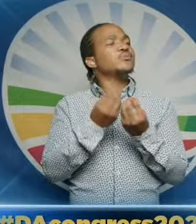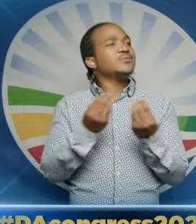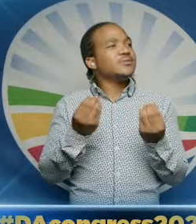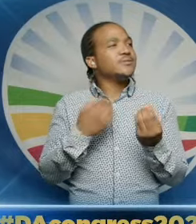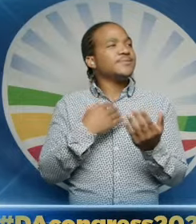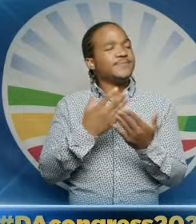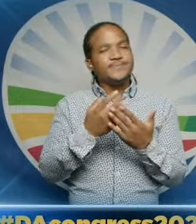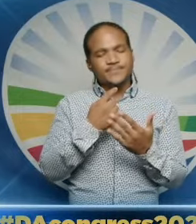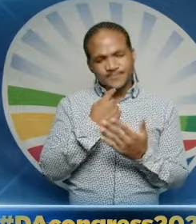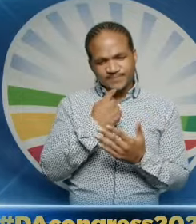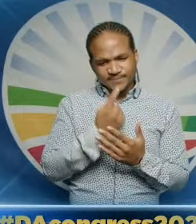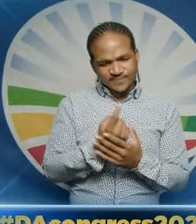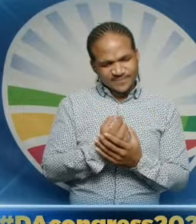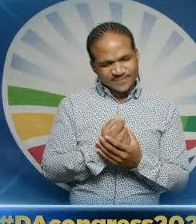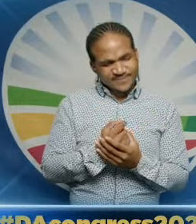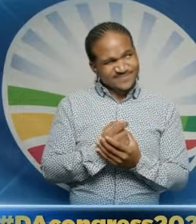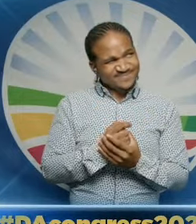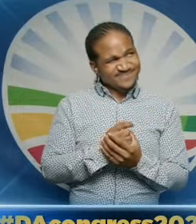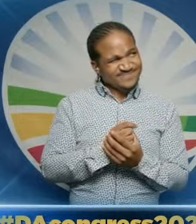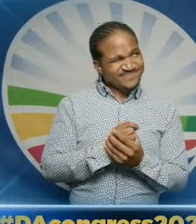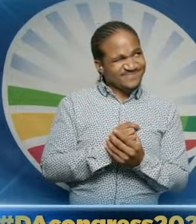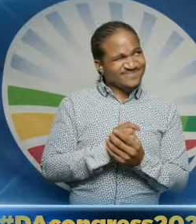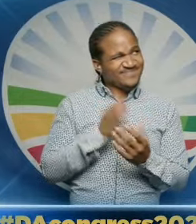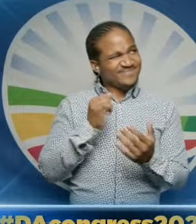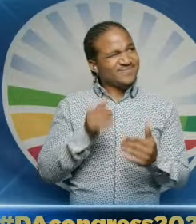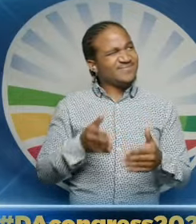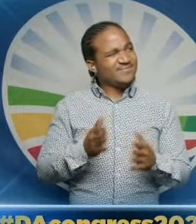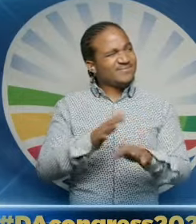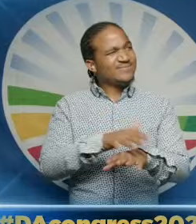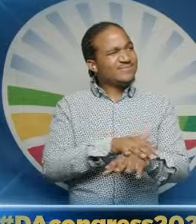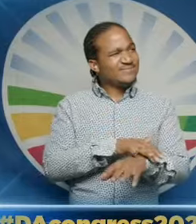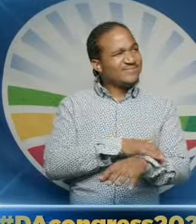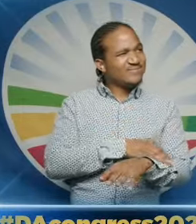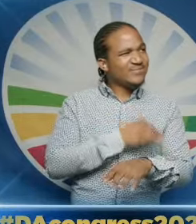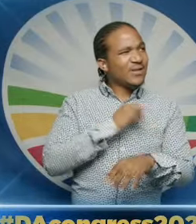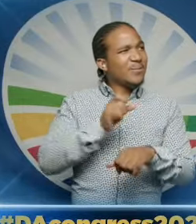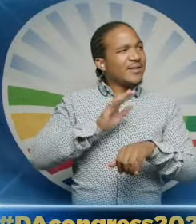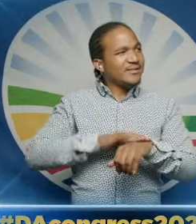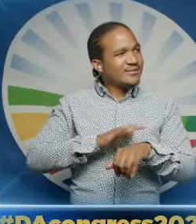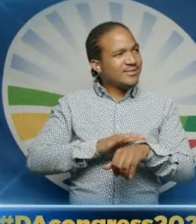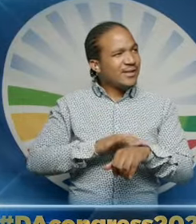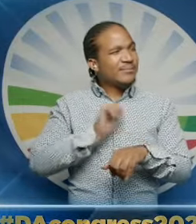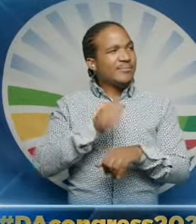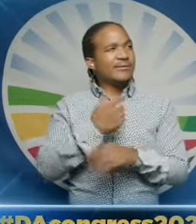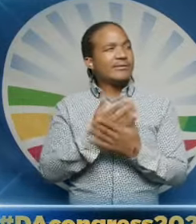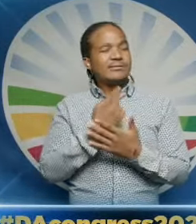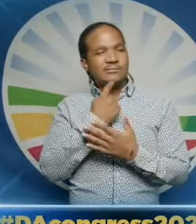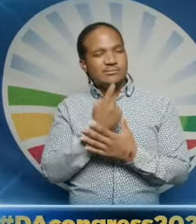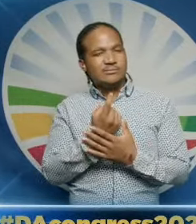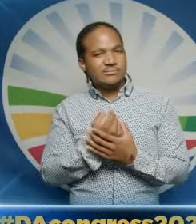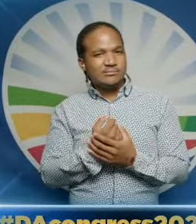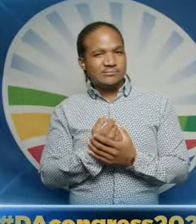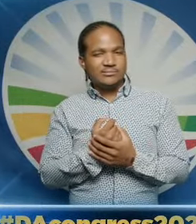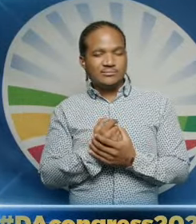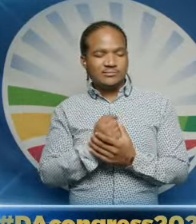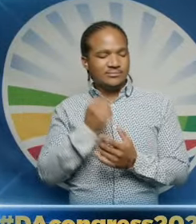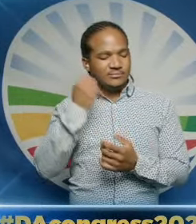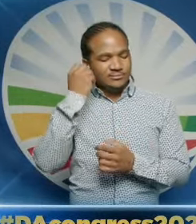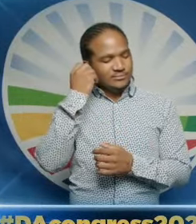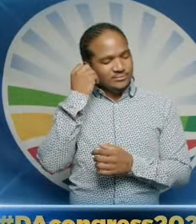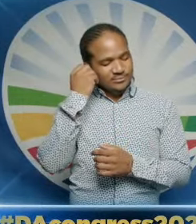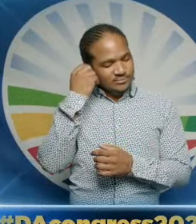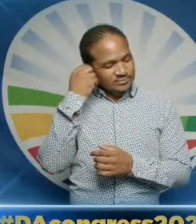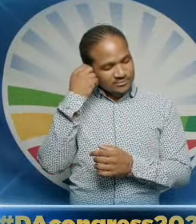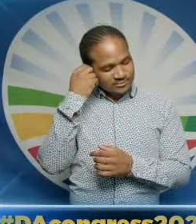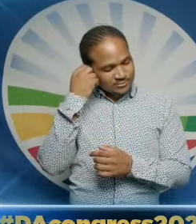our values and our principles along the way. And I think that eventually our time is going to come, and I think 2024 is that time. We just need to remain